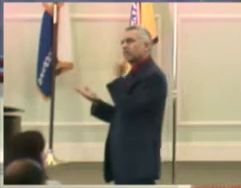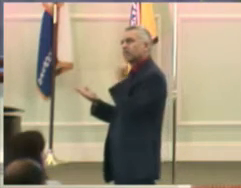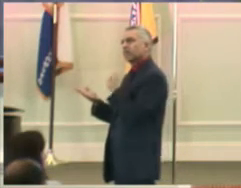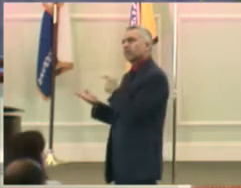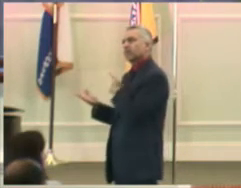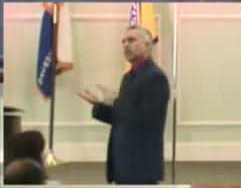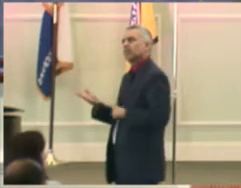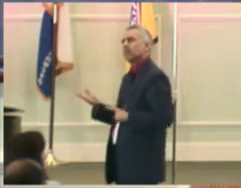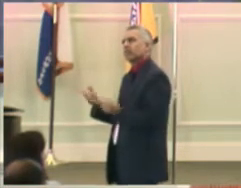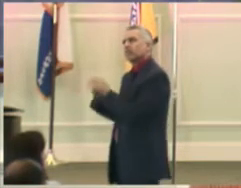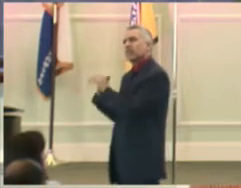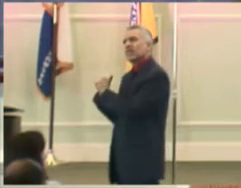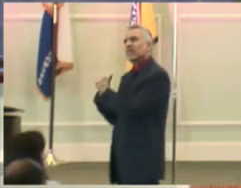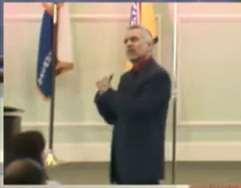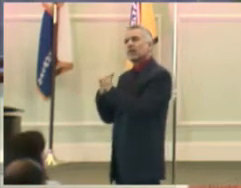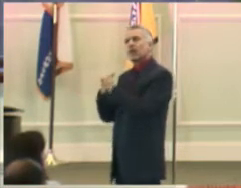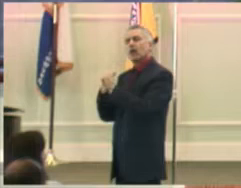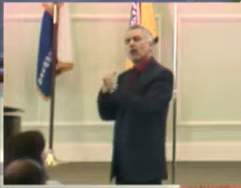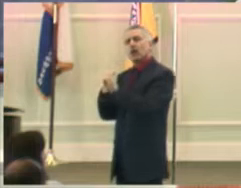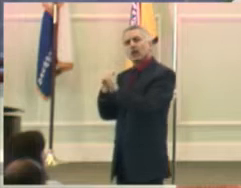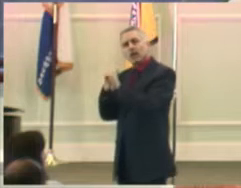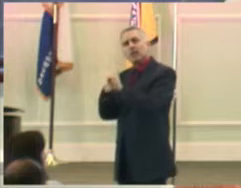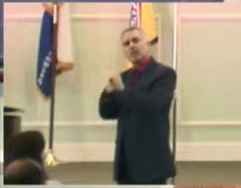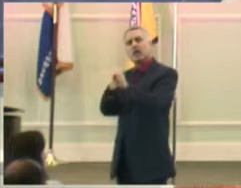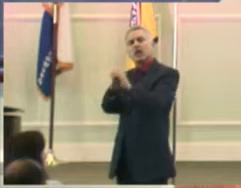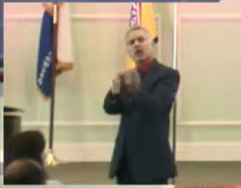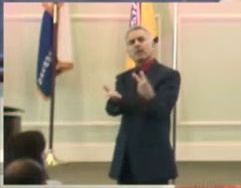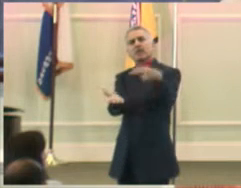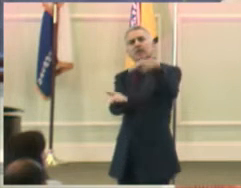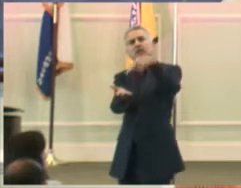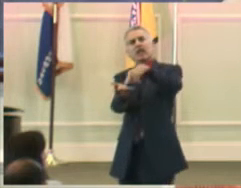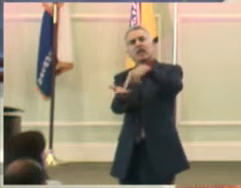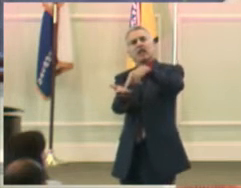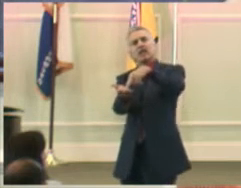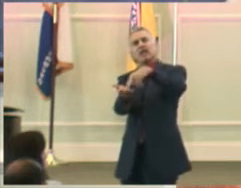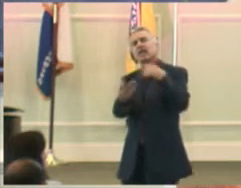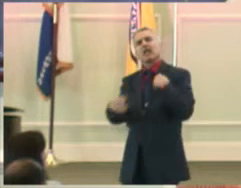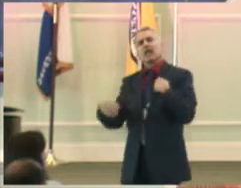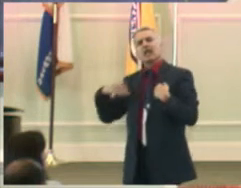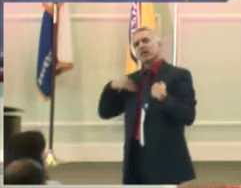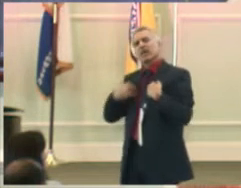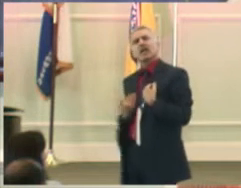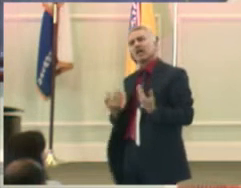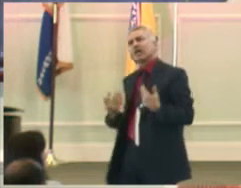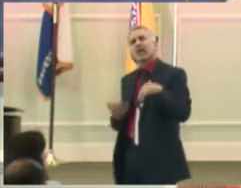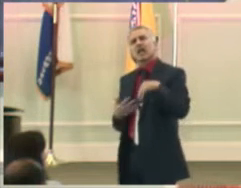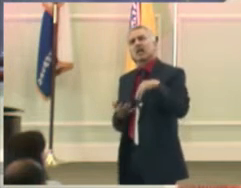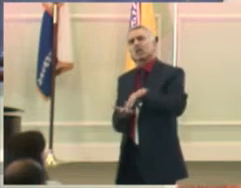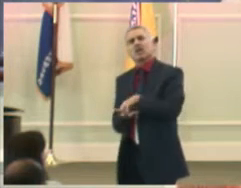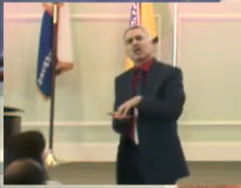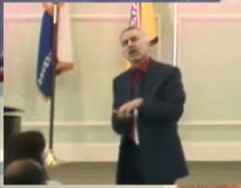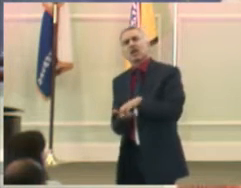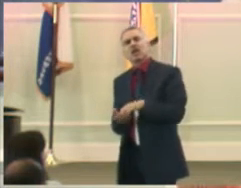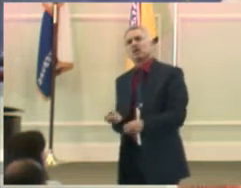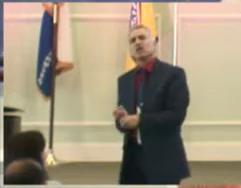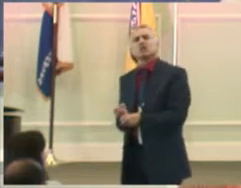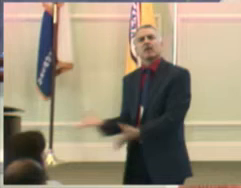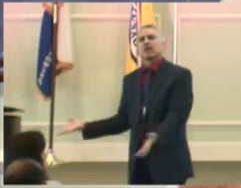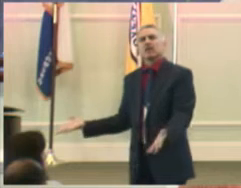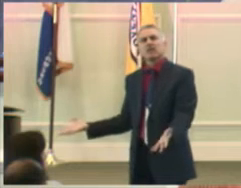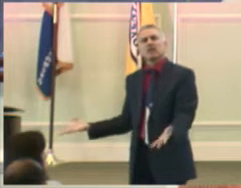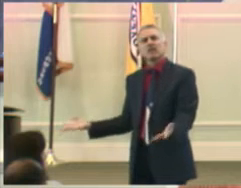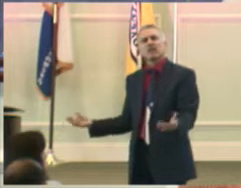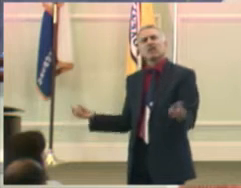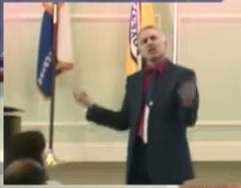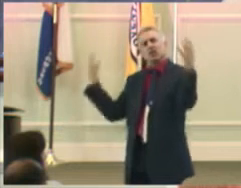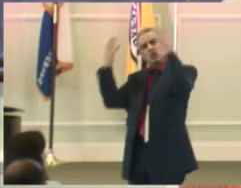hand. Lead me on, let me stand. I am tired, I am weak, I am worn. Through the storm, through